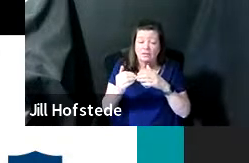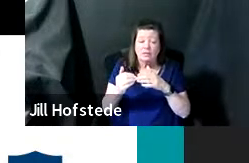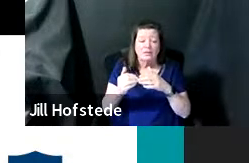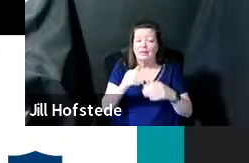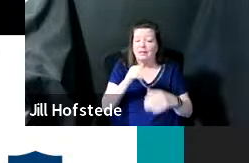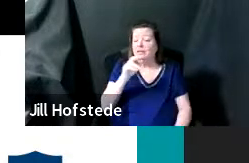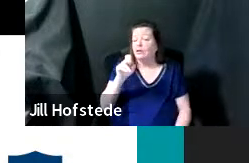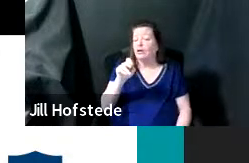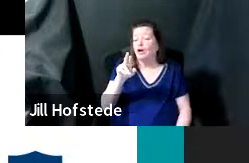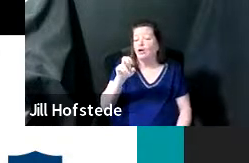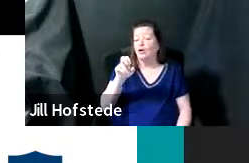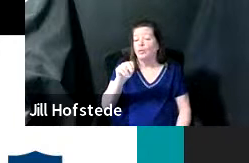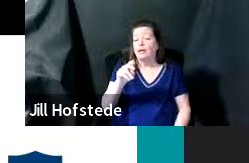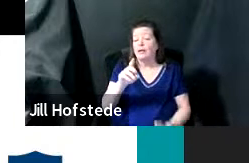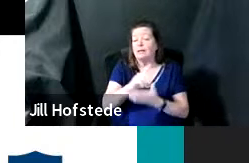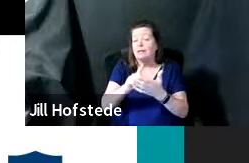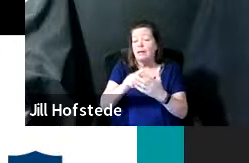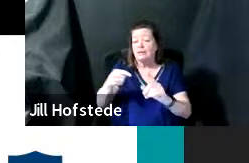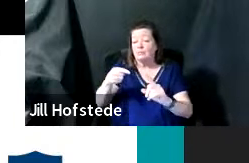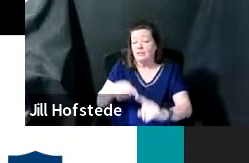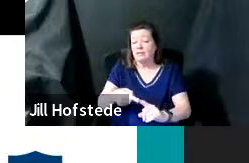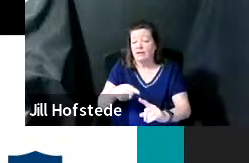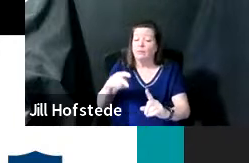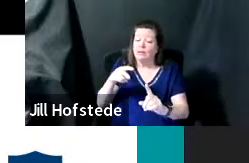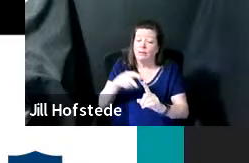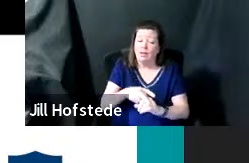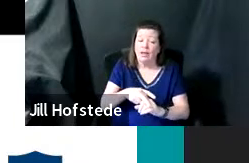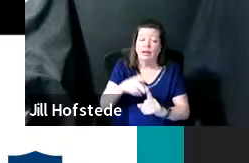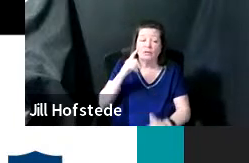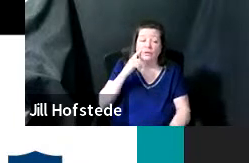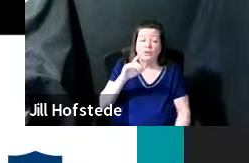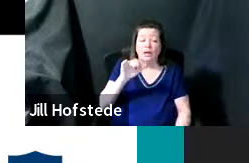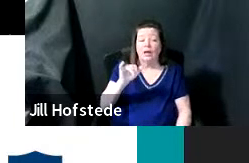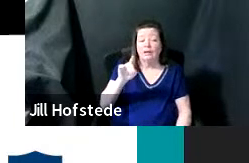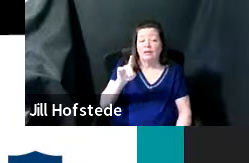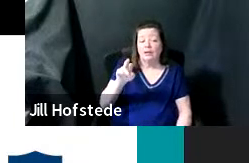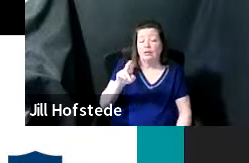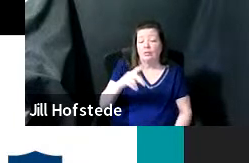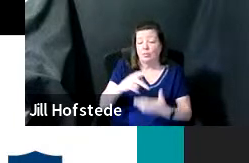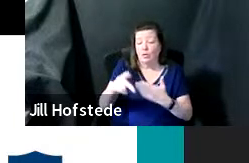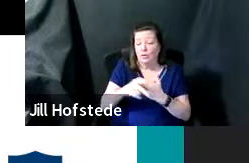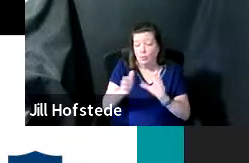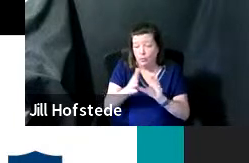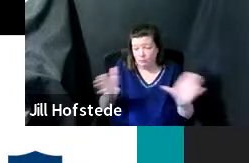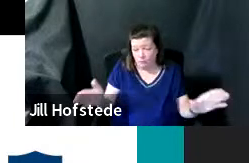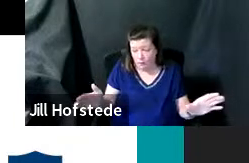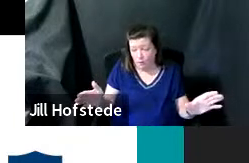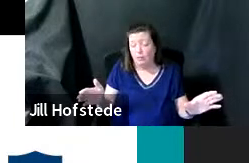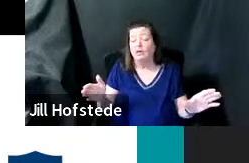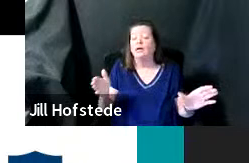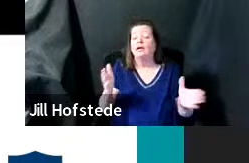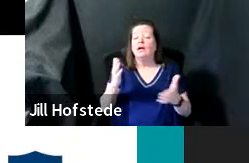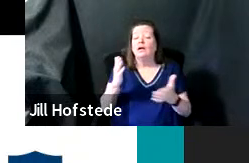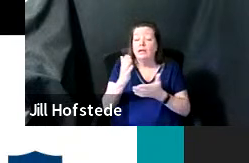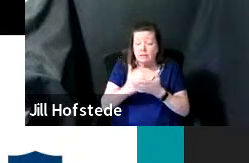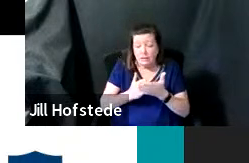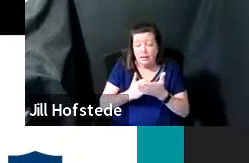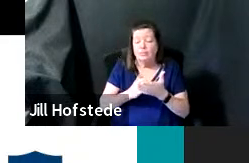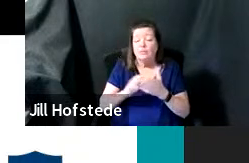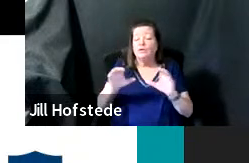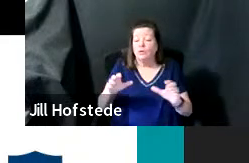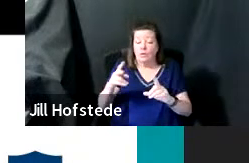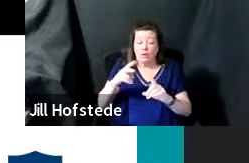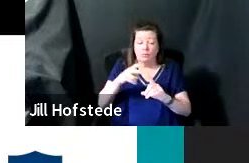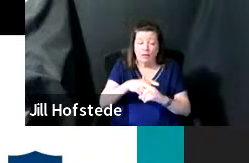design specific, but they do apply to the IBR program overall. And while some of these do apply to design